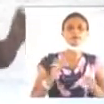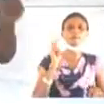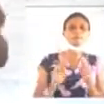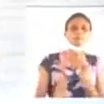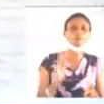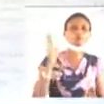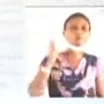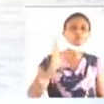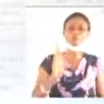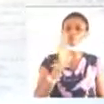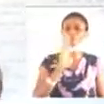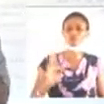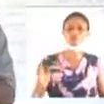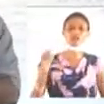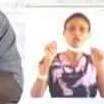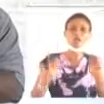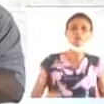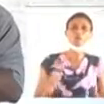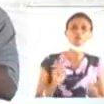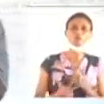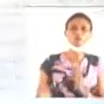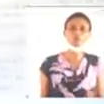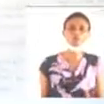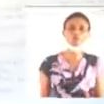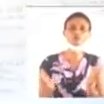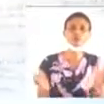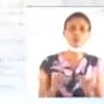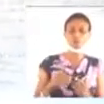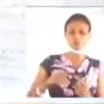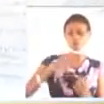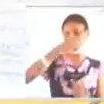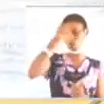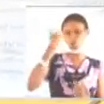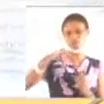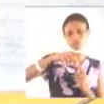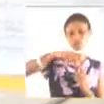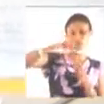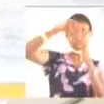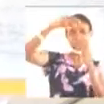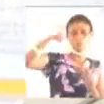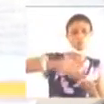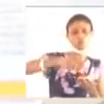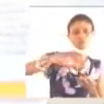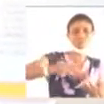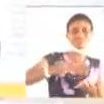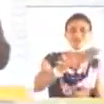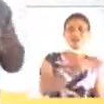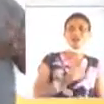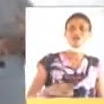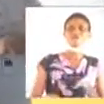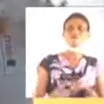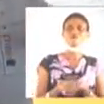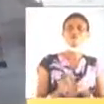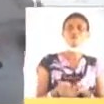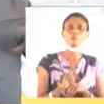Celebrity should be there because music is a factor in enhancing the young ones.